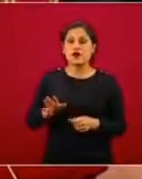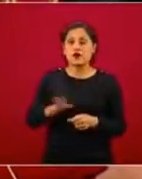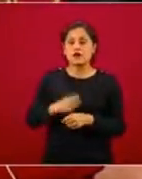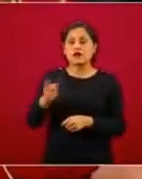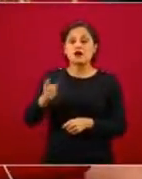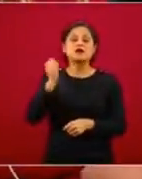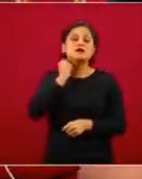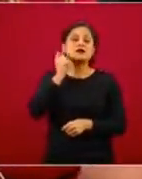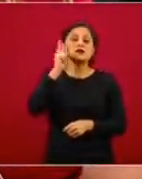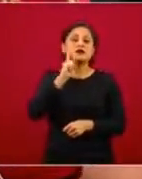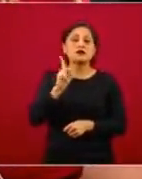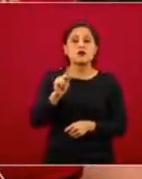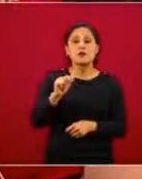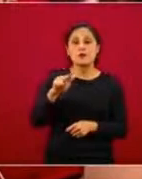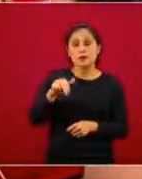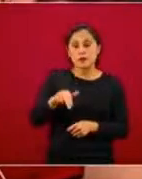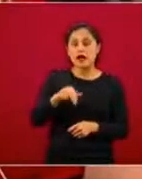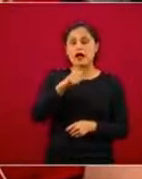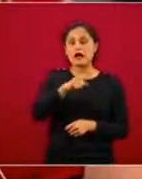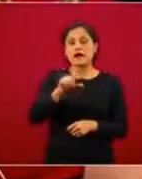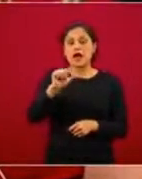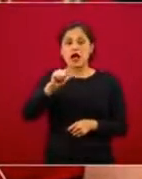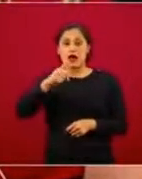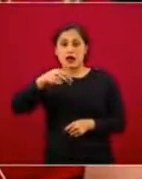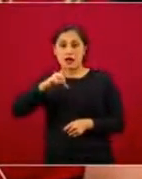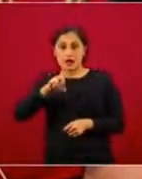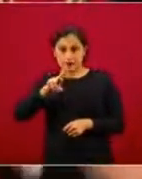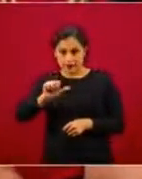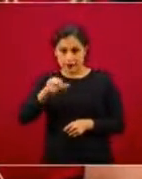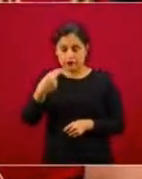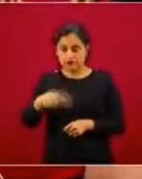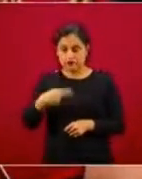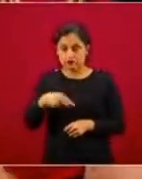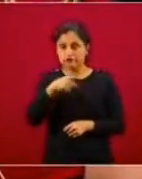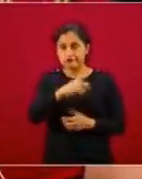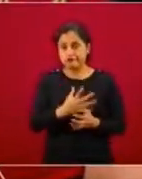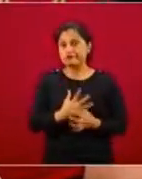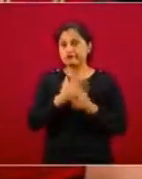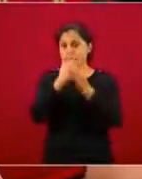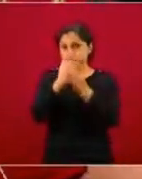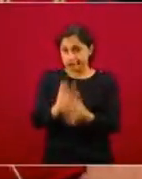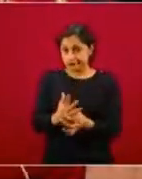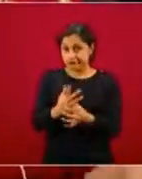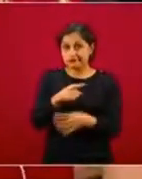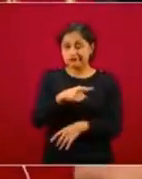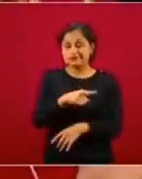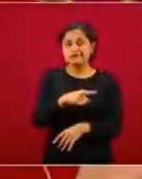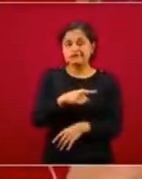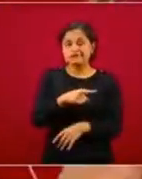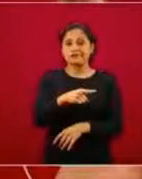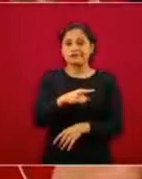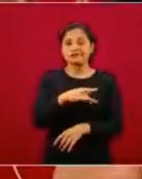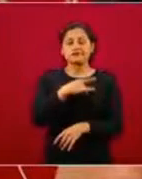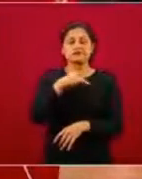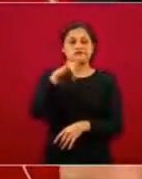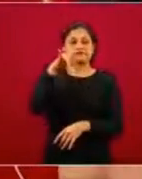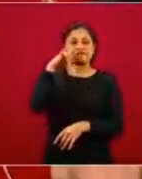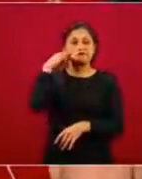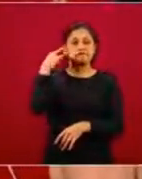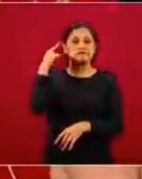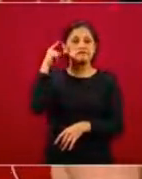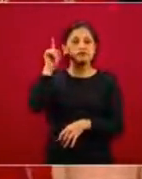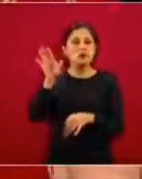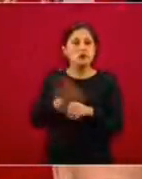there, the PAN Senator Alejandra Reynosa, she said that she felt